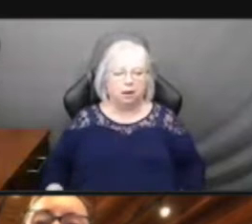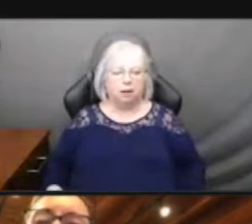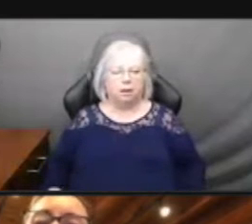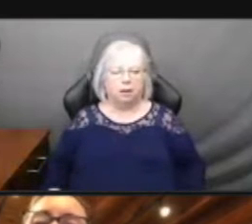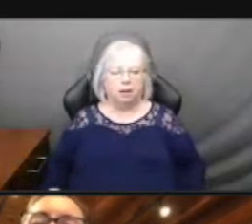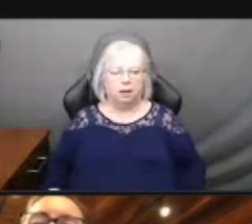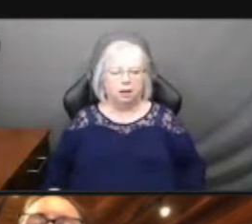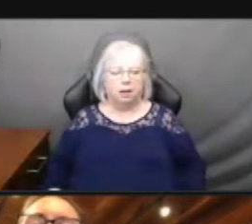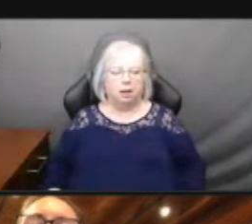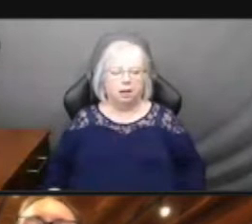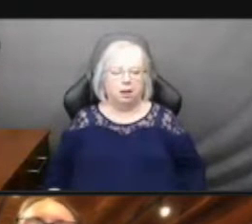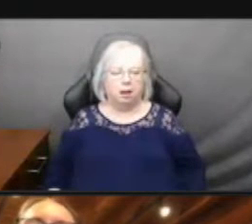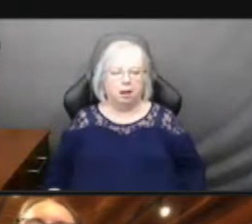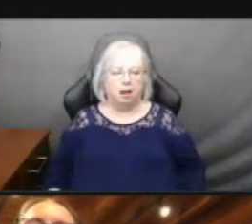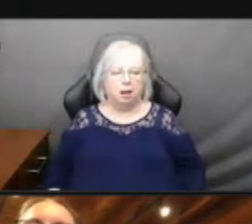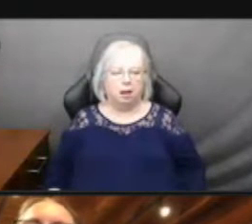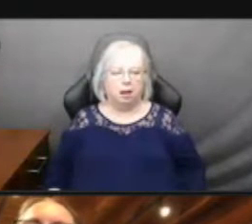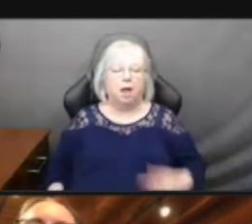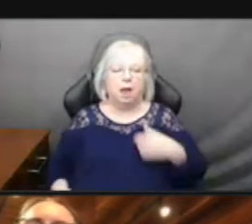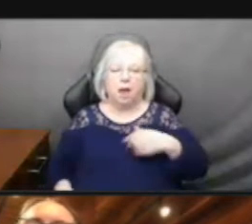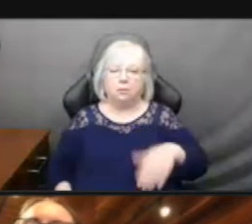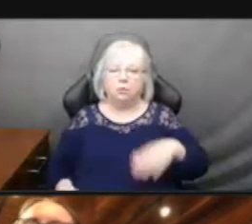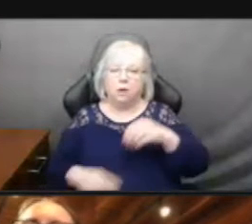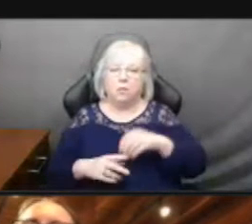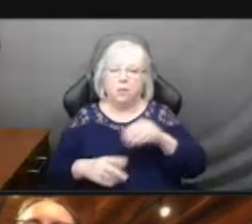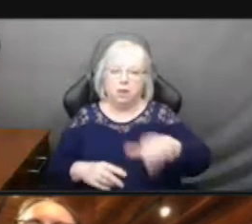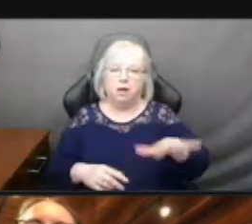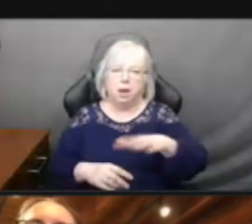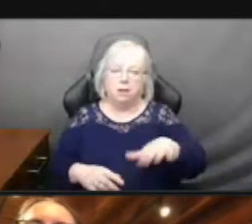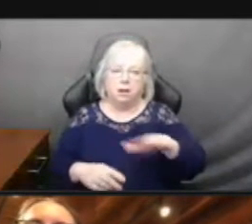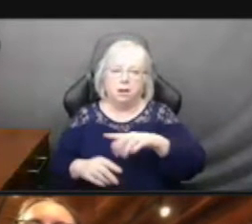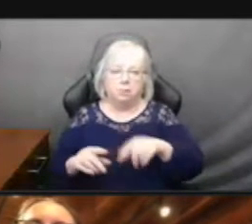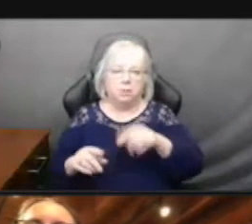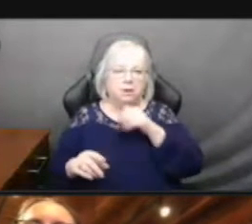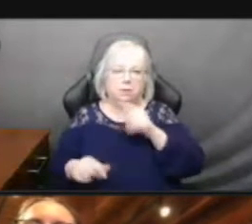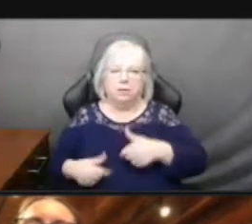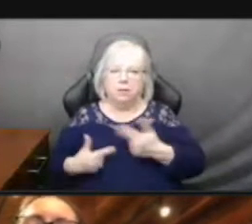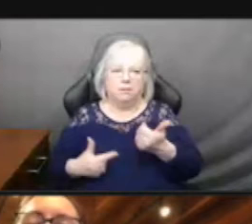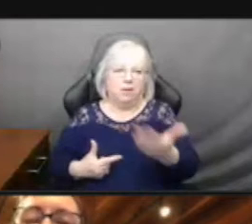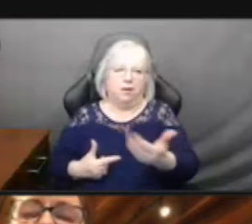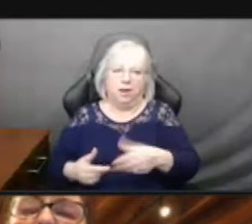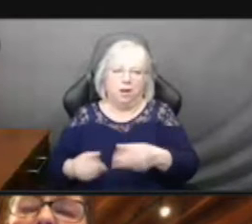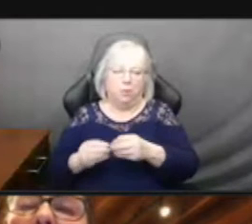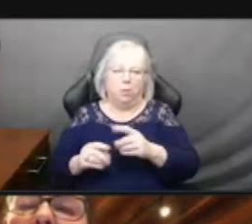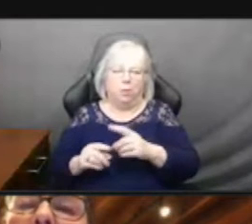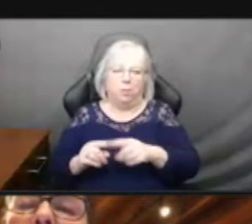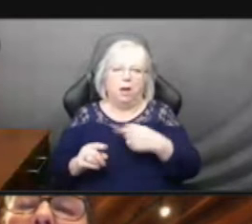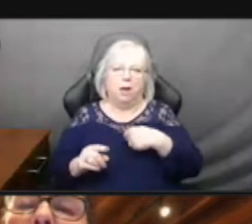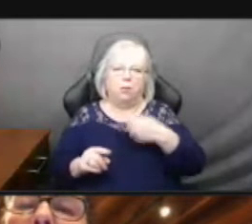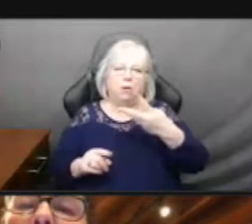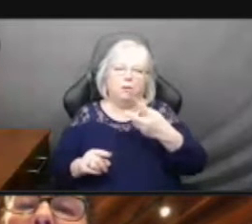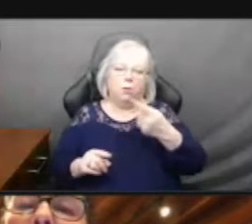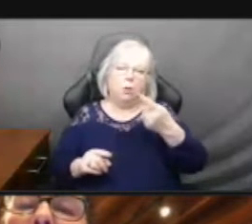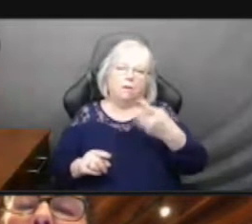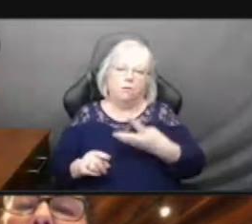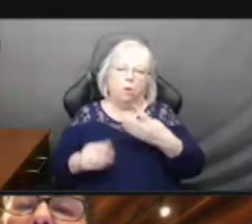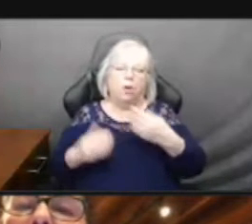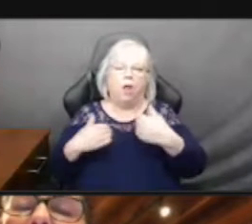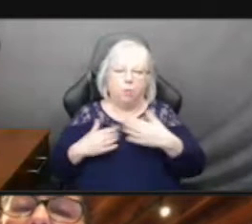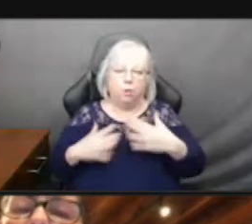I don't actually, I grew up in that area over there, but don't actually live there anymore. I'm 1/4 owner of the house my brother lives